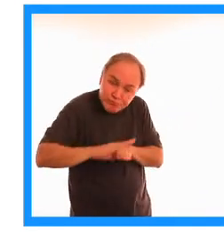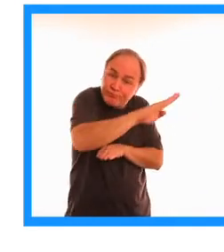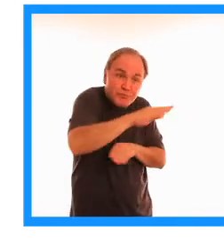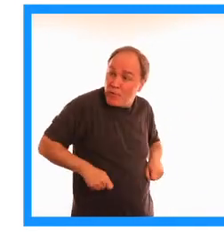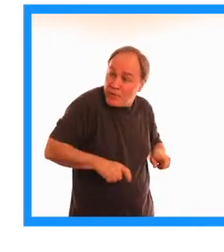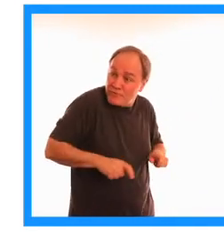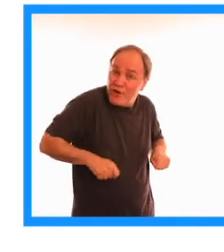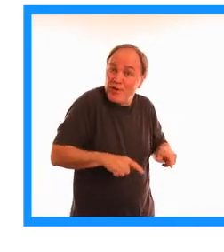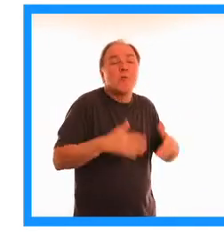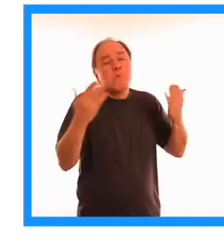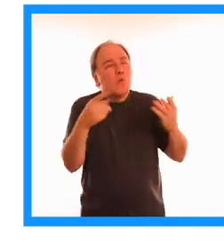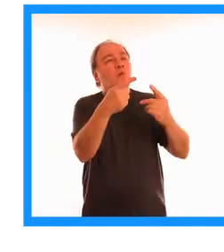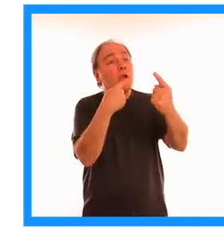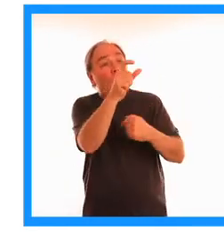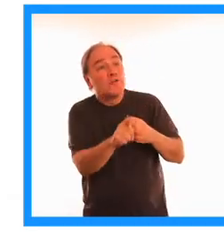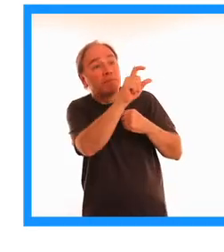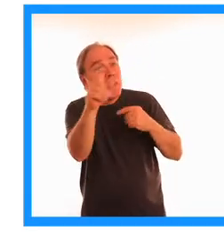20% of the original price.